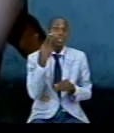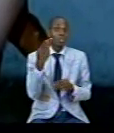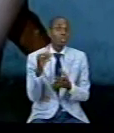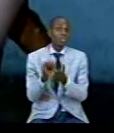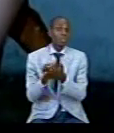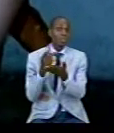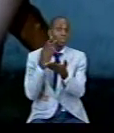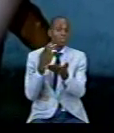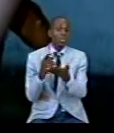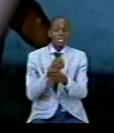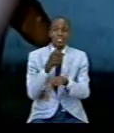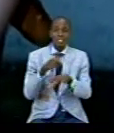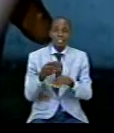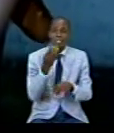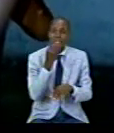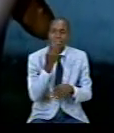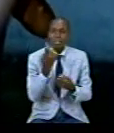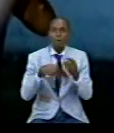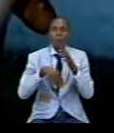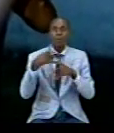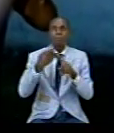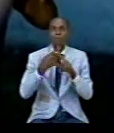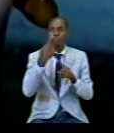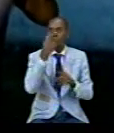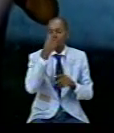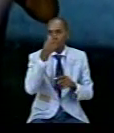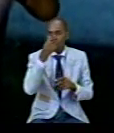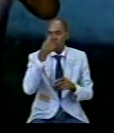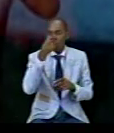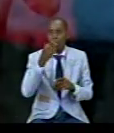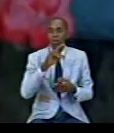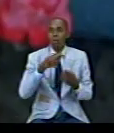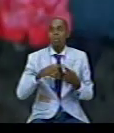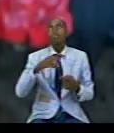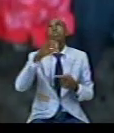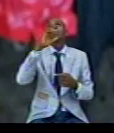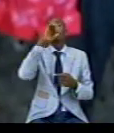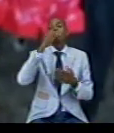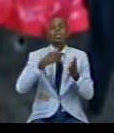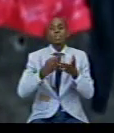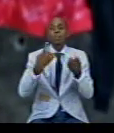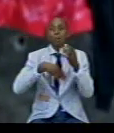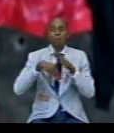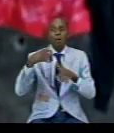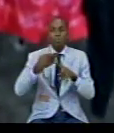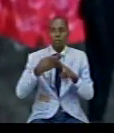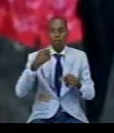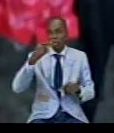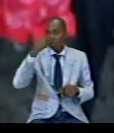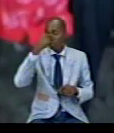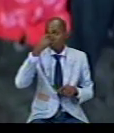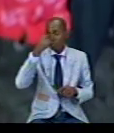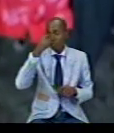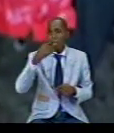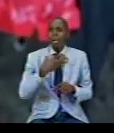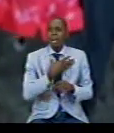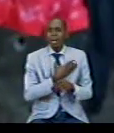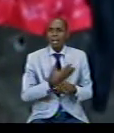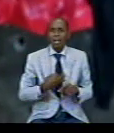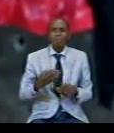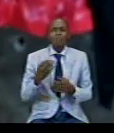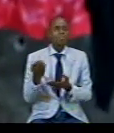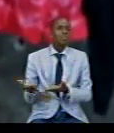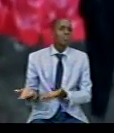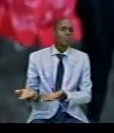eats, he comes from the nose. And when he drinks, he comes from the nose. So we have made a lot of effort by going to hospital